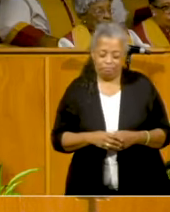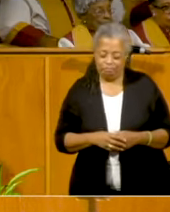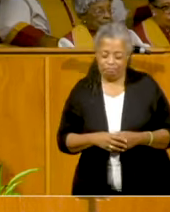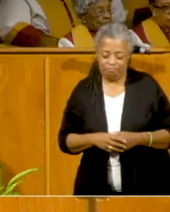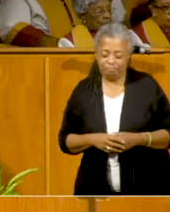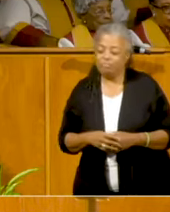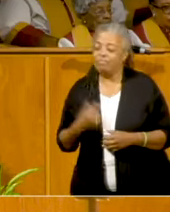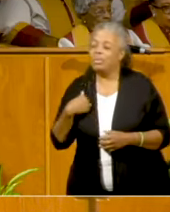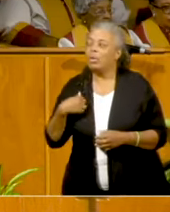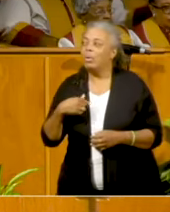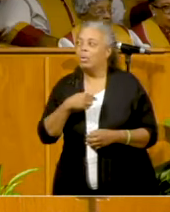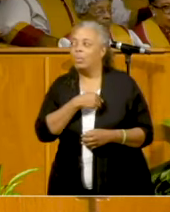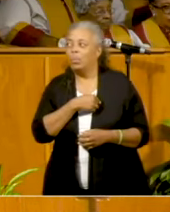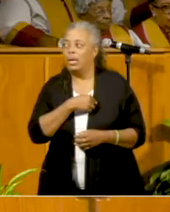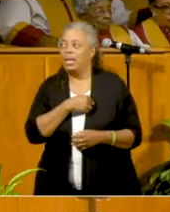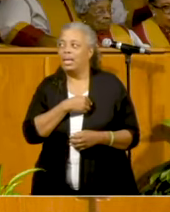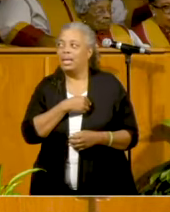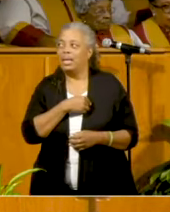are